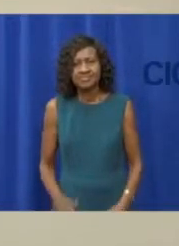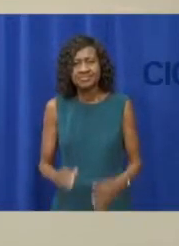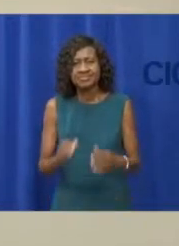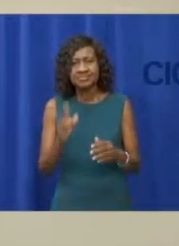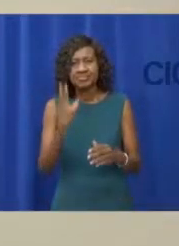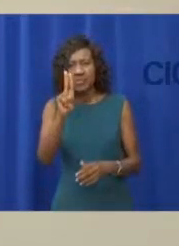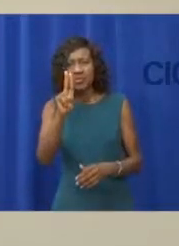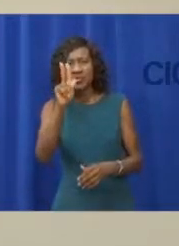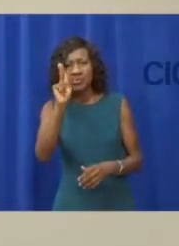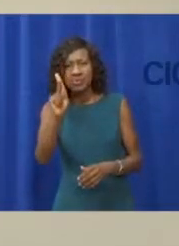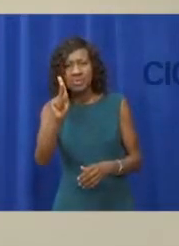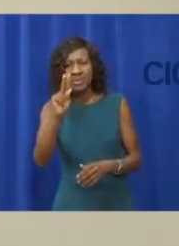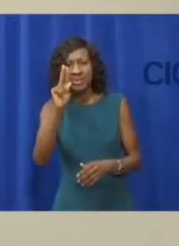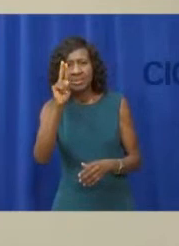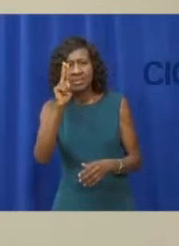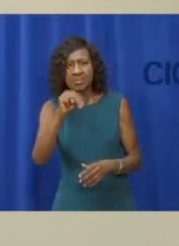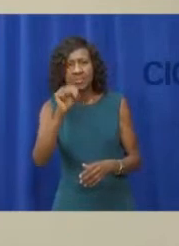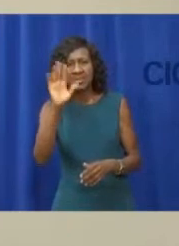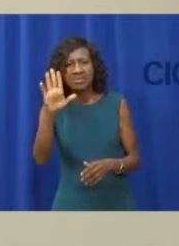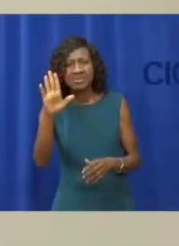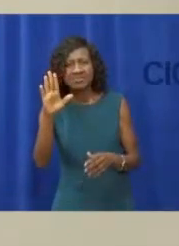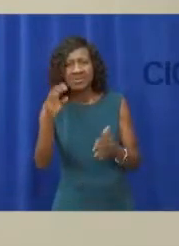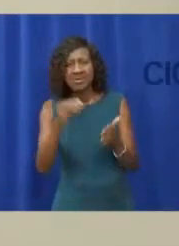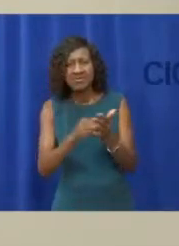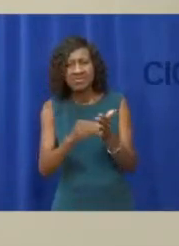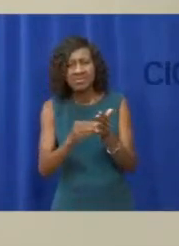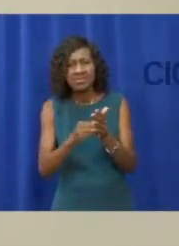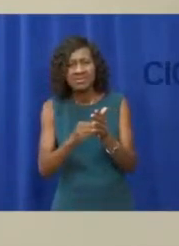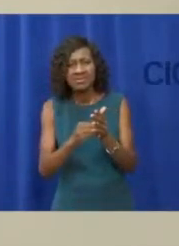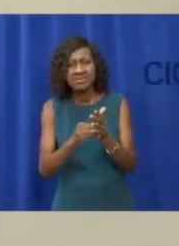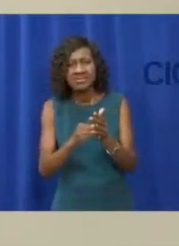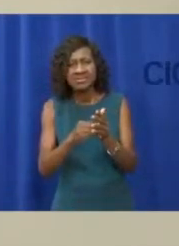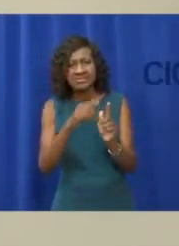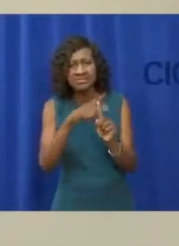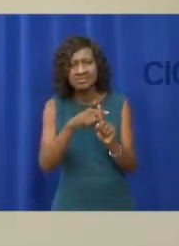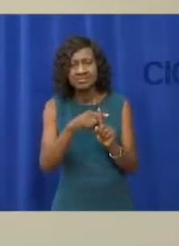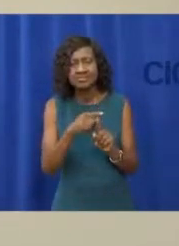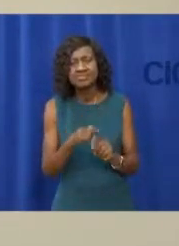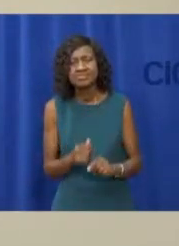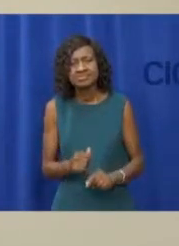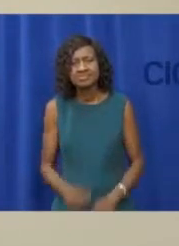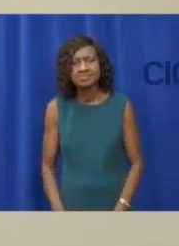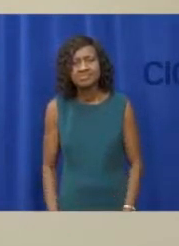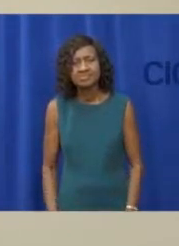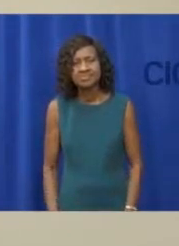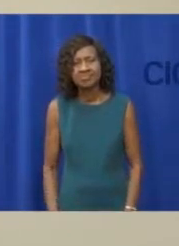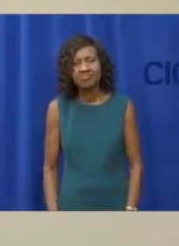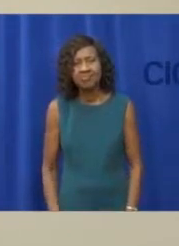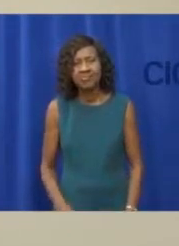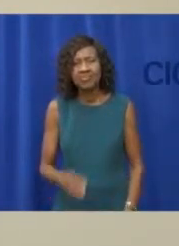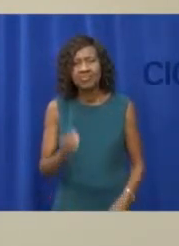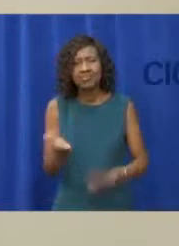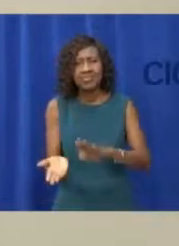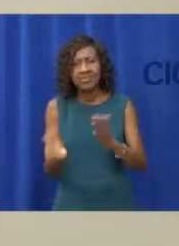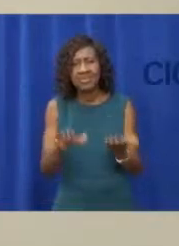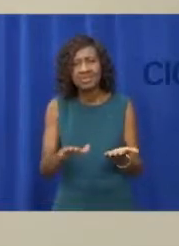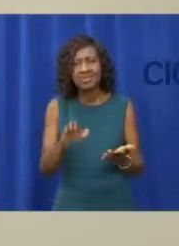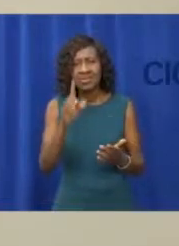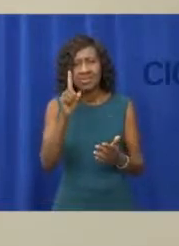United Kingdom, 25,150 cases, up 3,009 overnight. Total